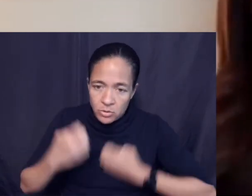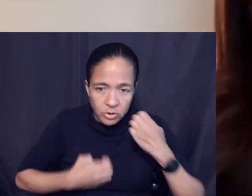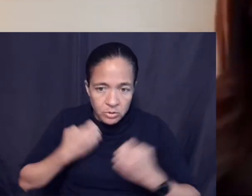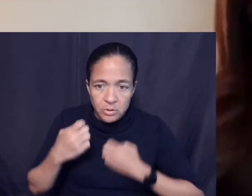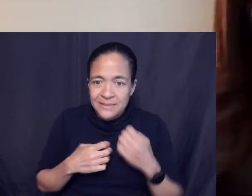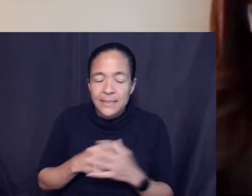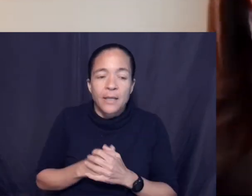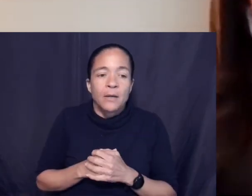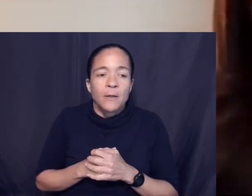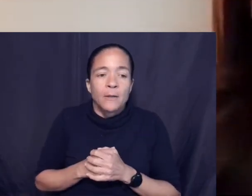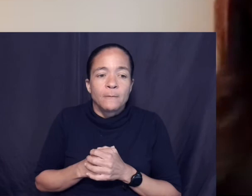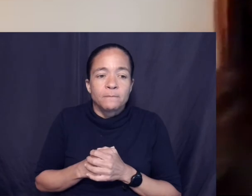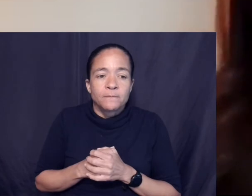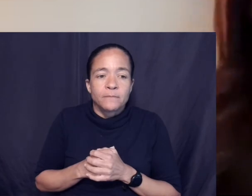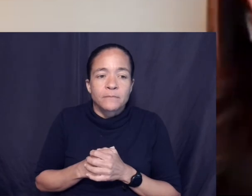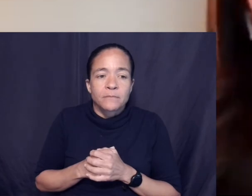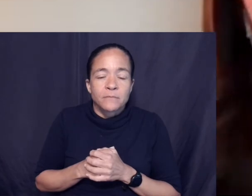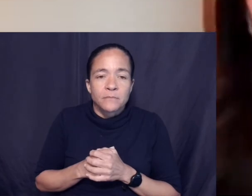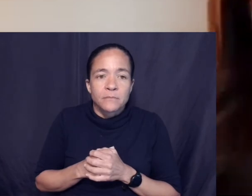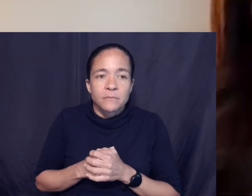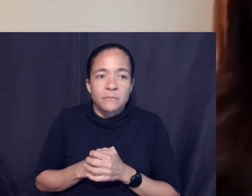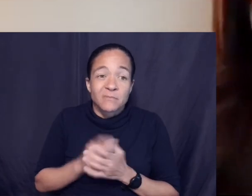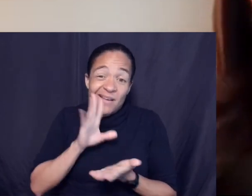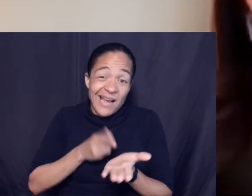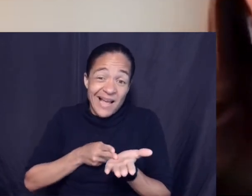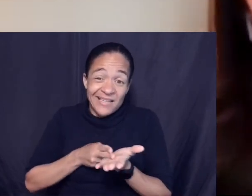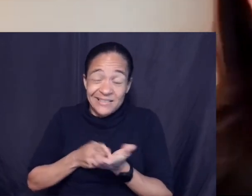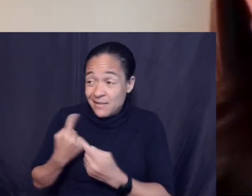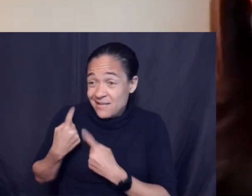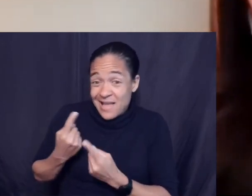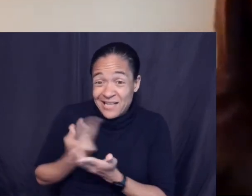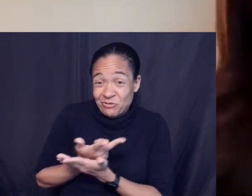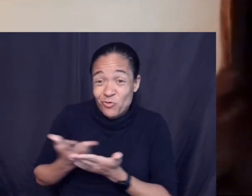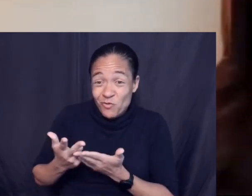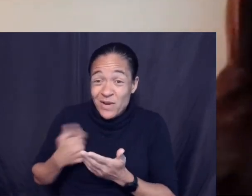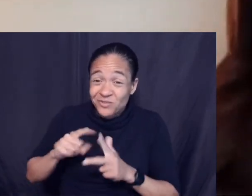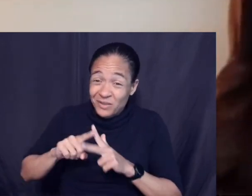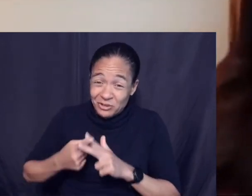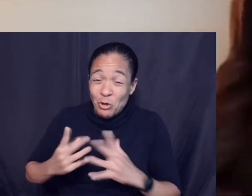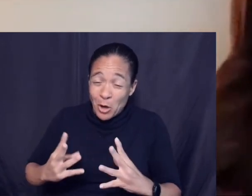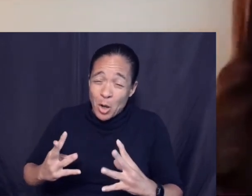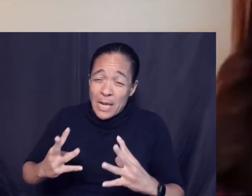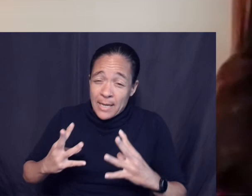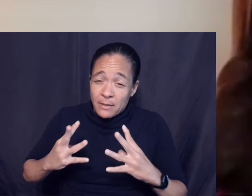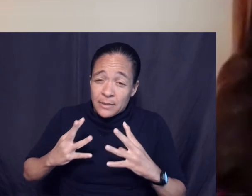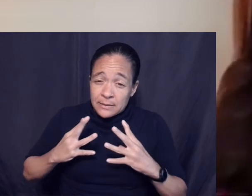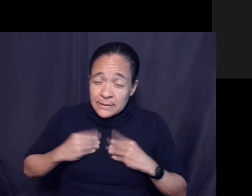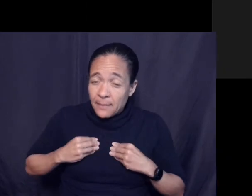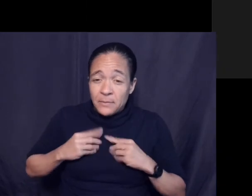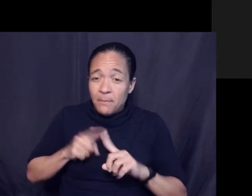just started accepting everything, probably honestly in the last 3 weeks.